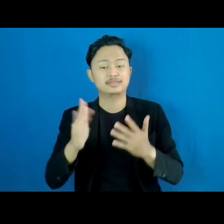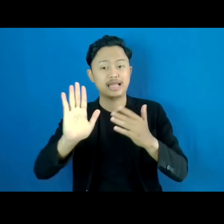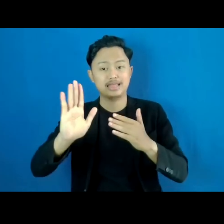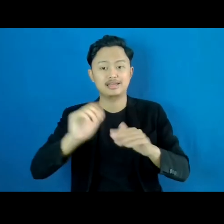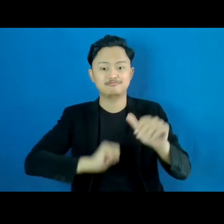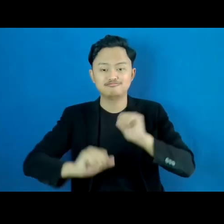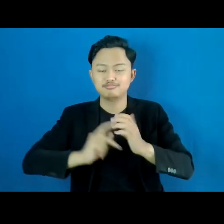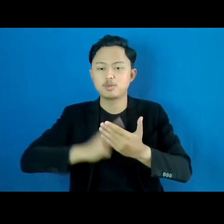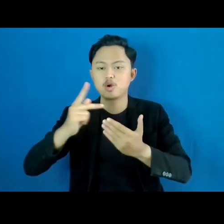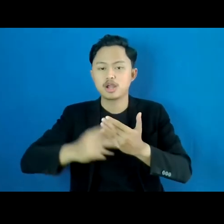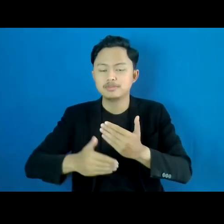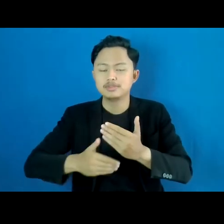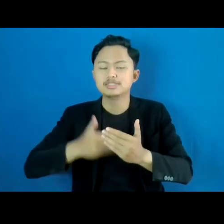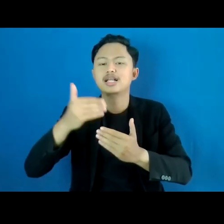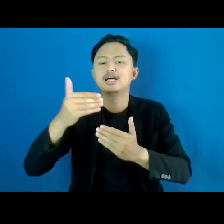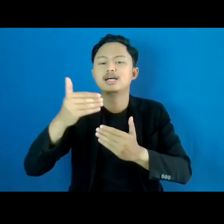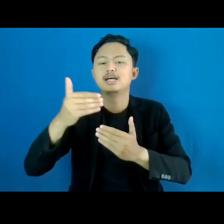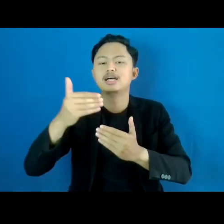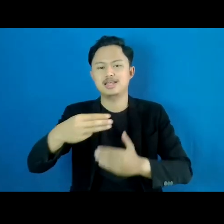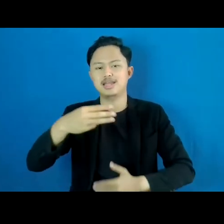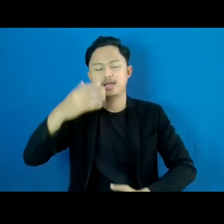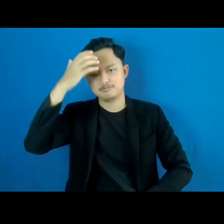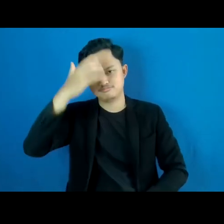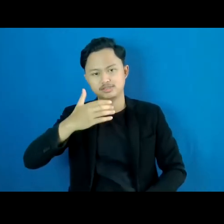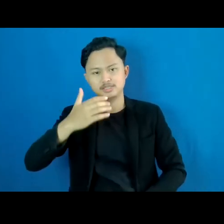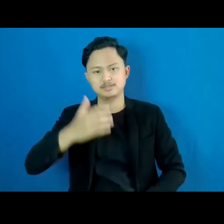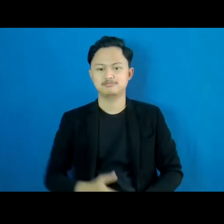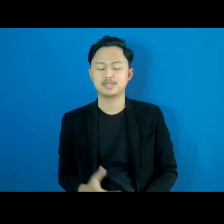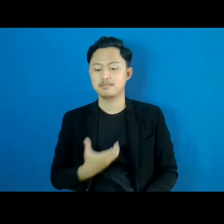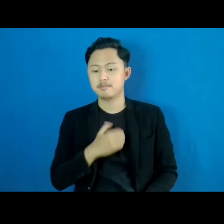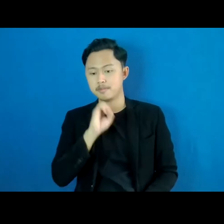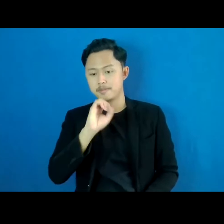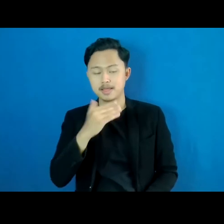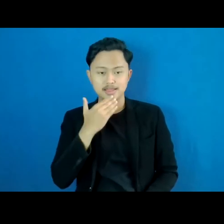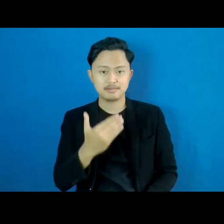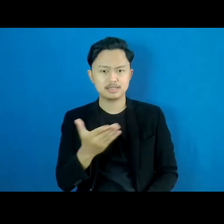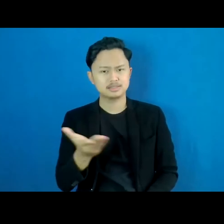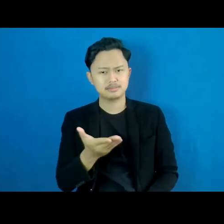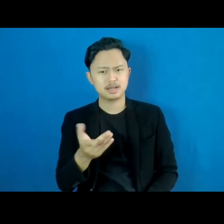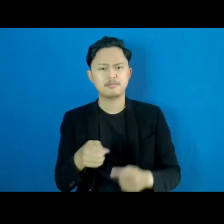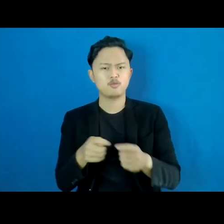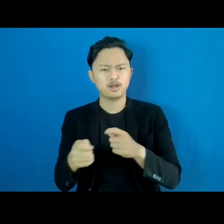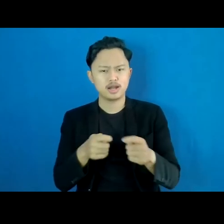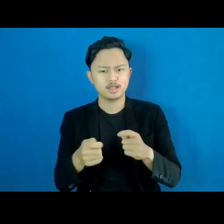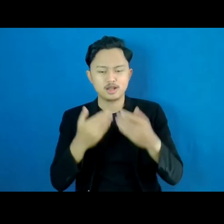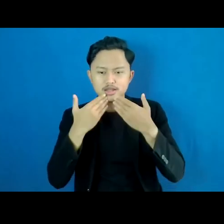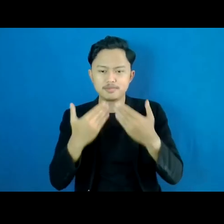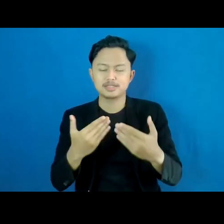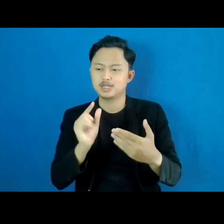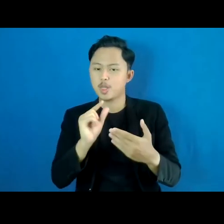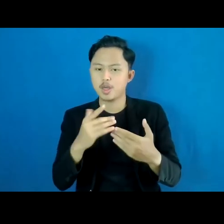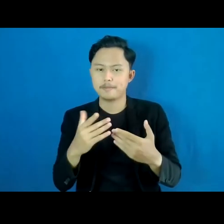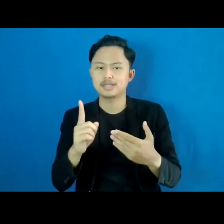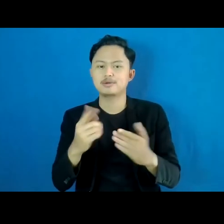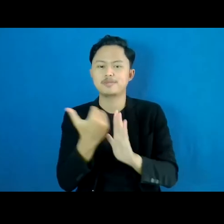Plan. And now we would also like to thank the moderator for moderating